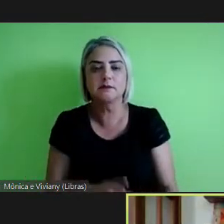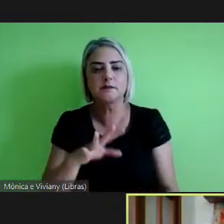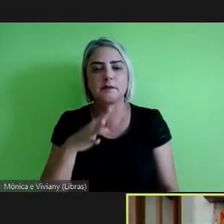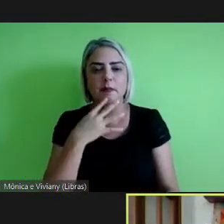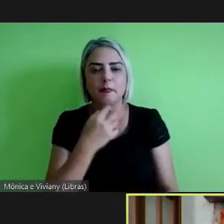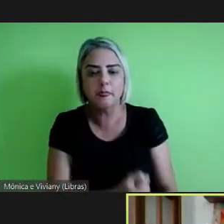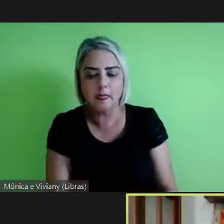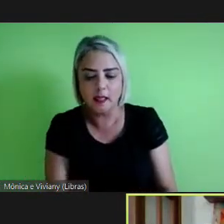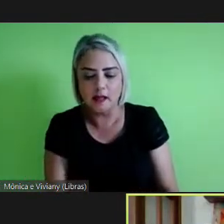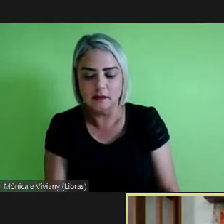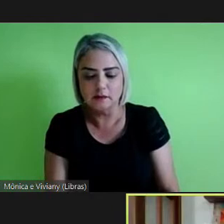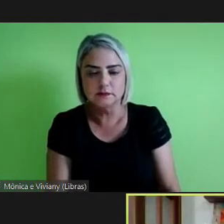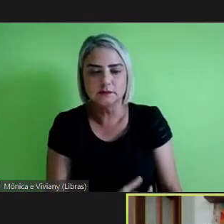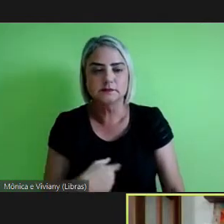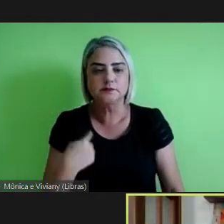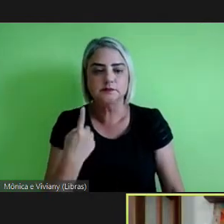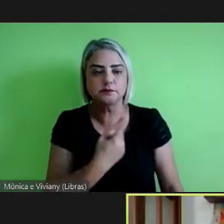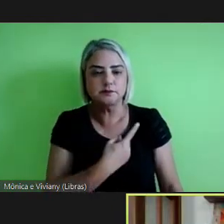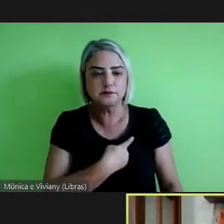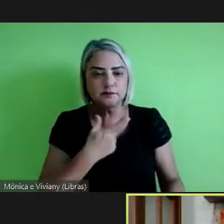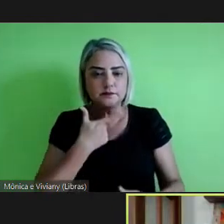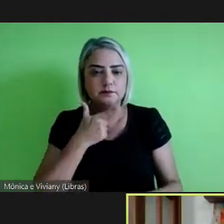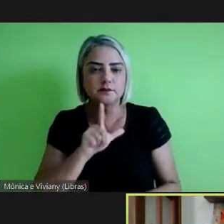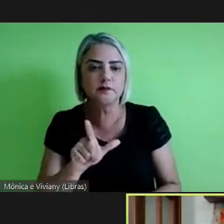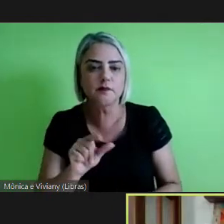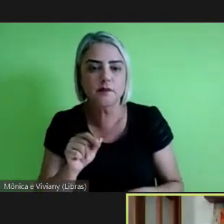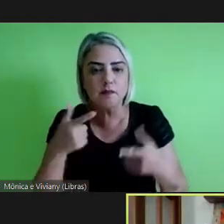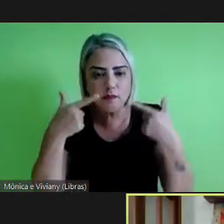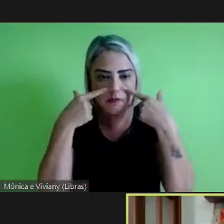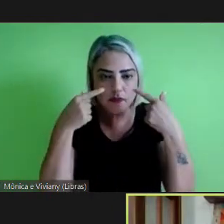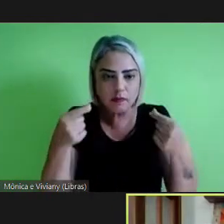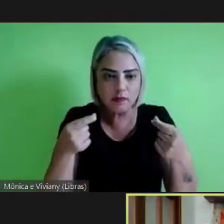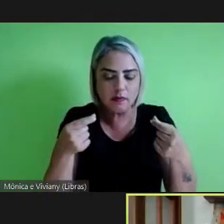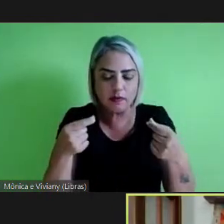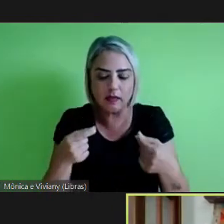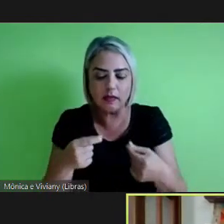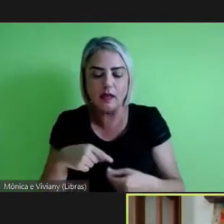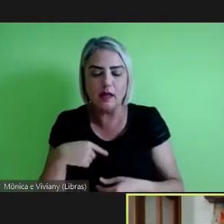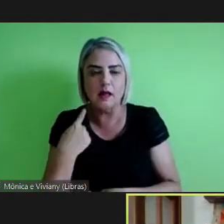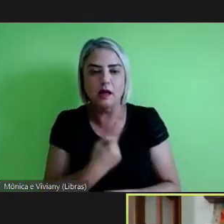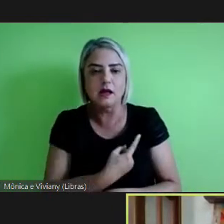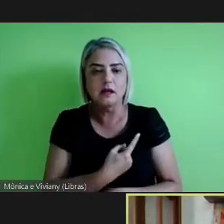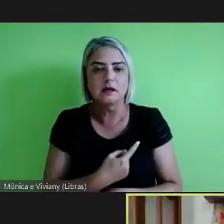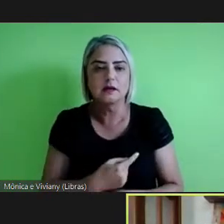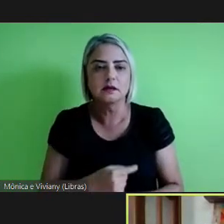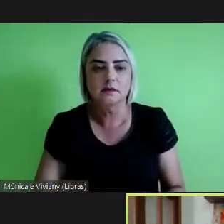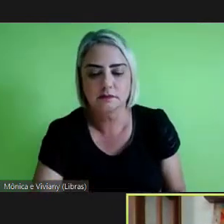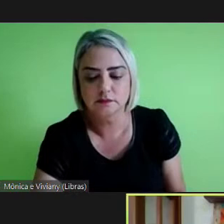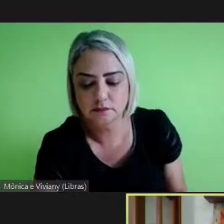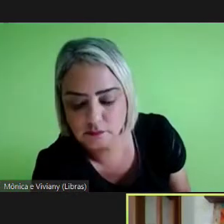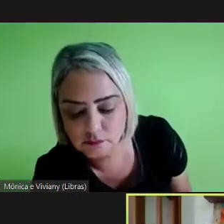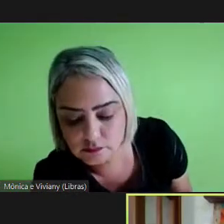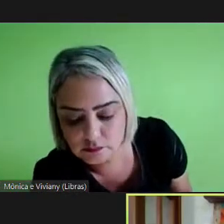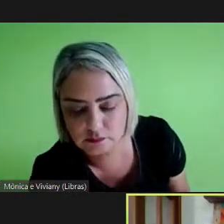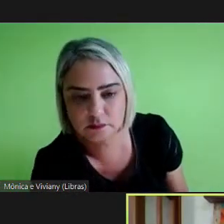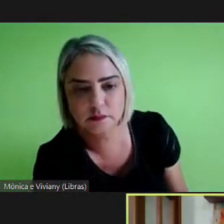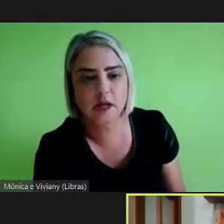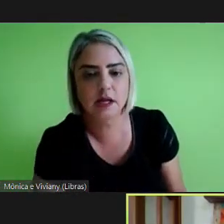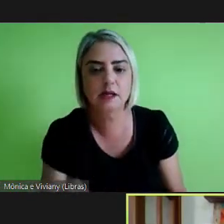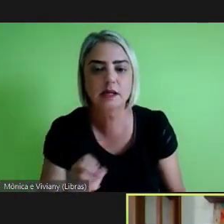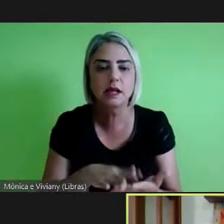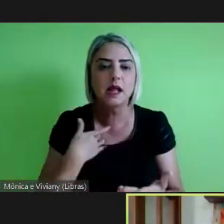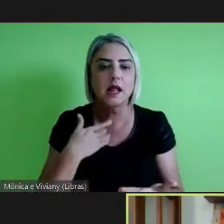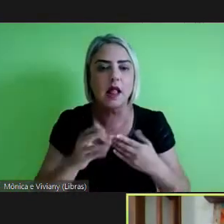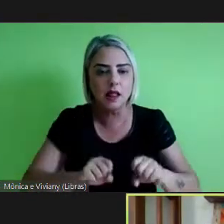So we are going to go stronger. We will be able to have a nutritional attention, which is more qualified